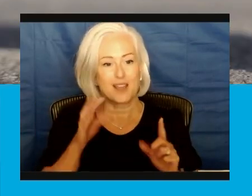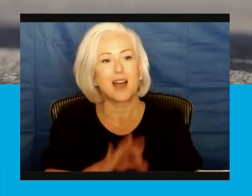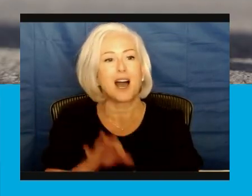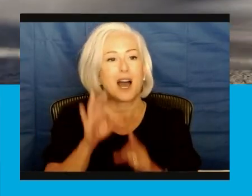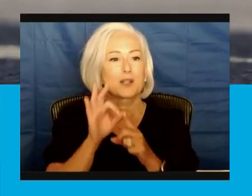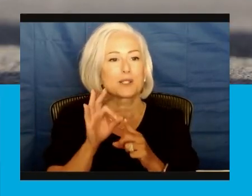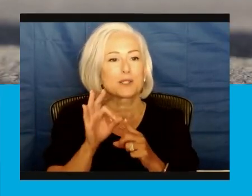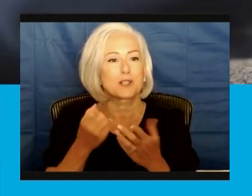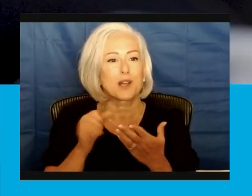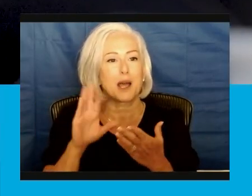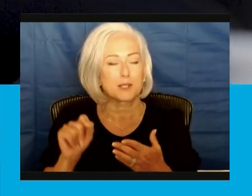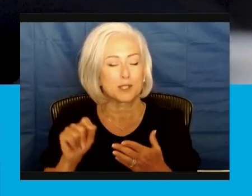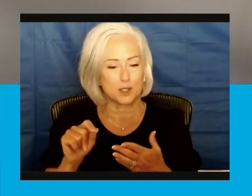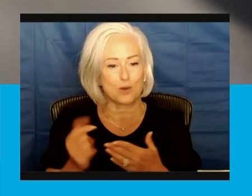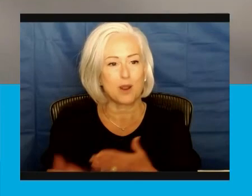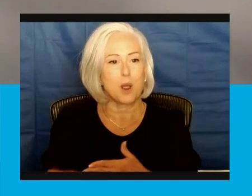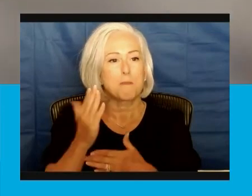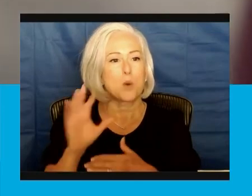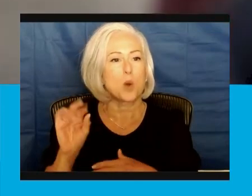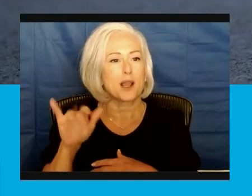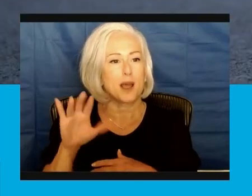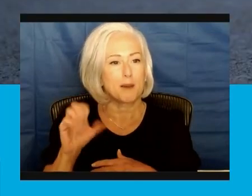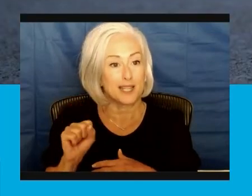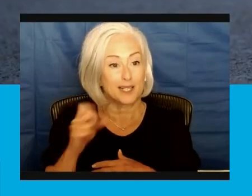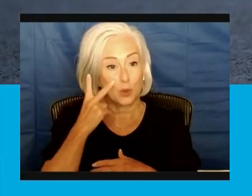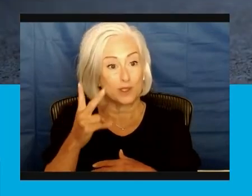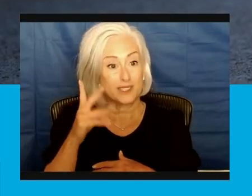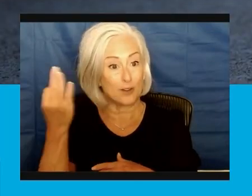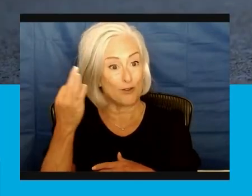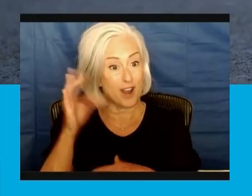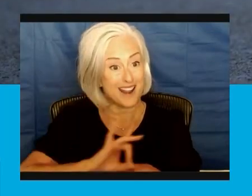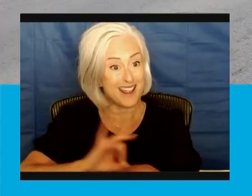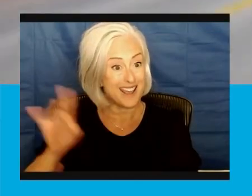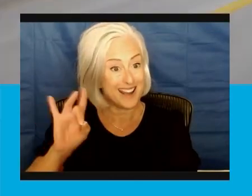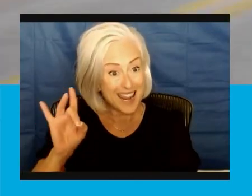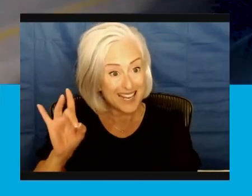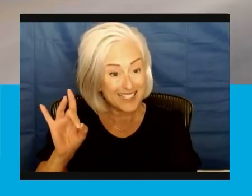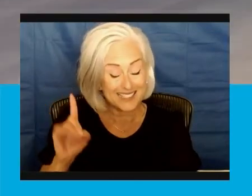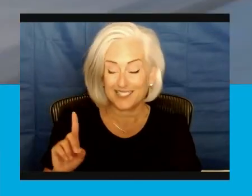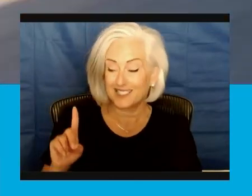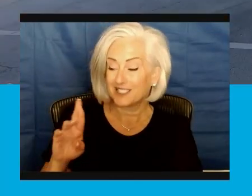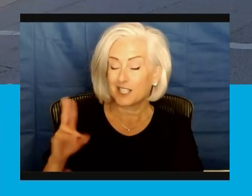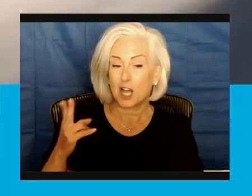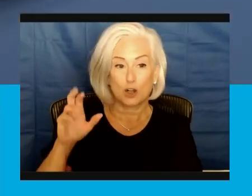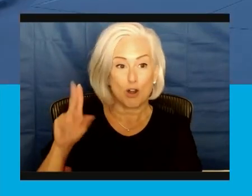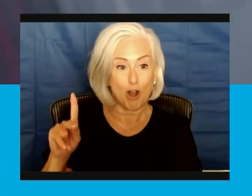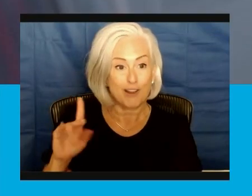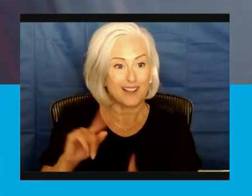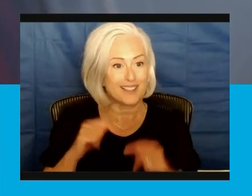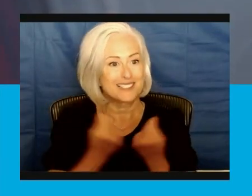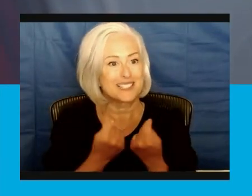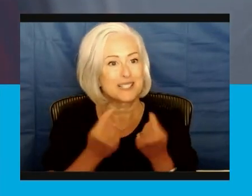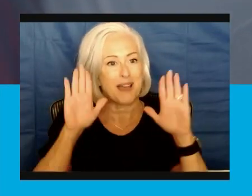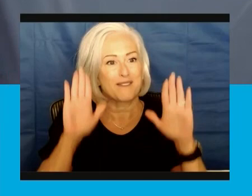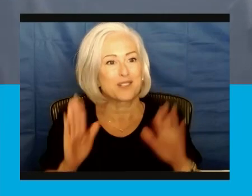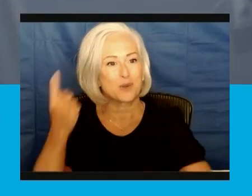Update. We'll be back live Friday at 8 a.m. I will see you then. Hawkeye, the team, have a great day.